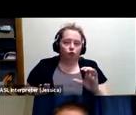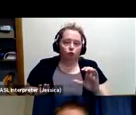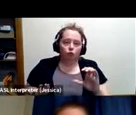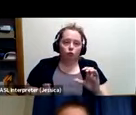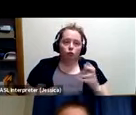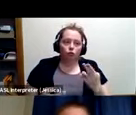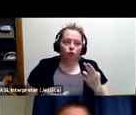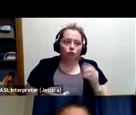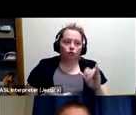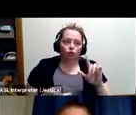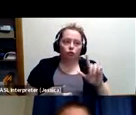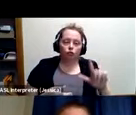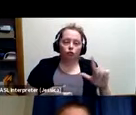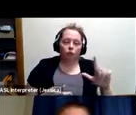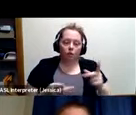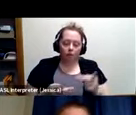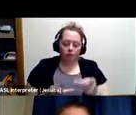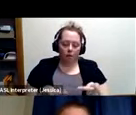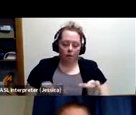escape,